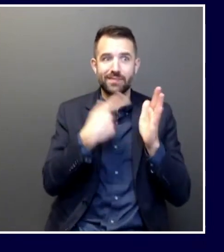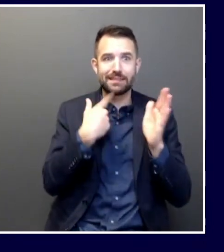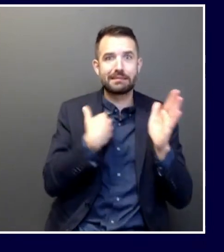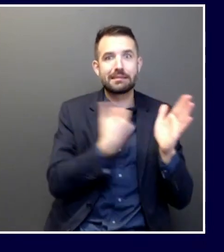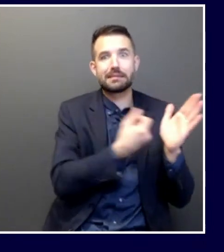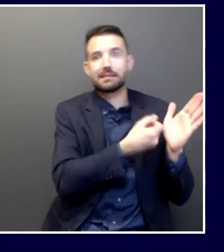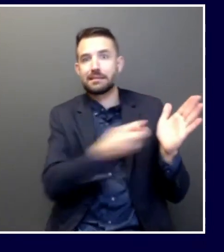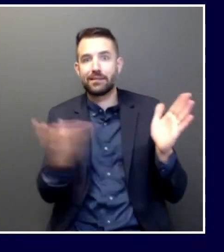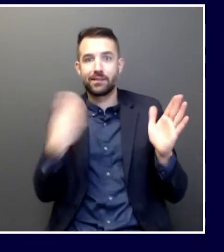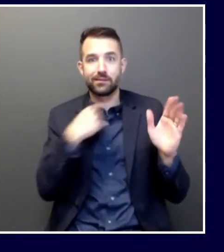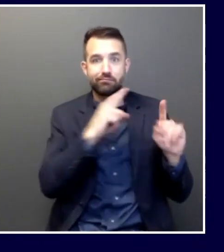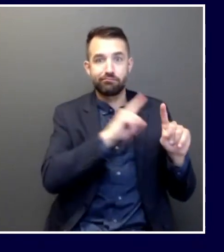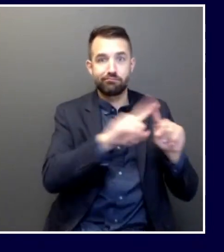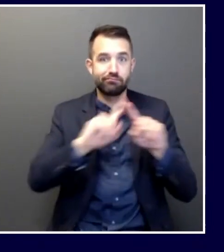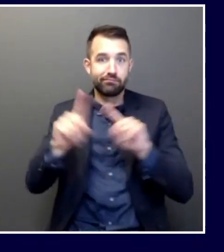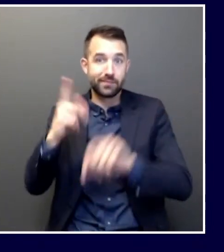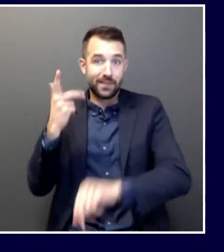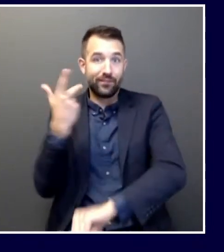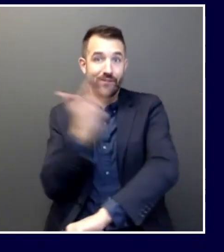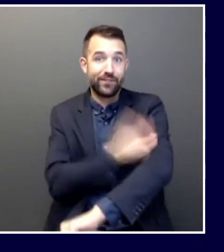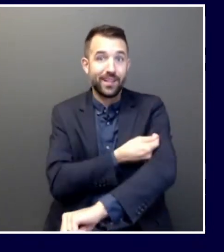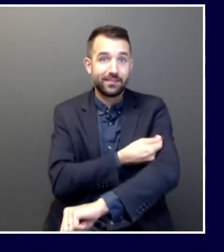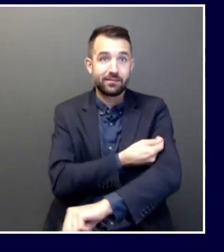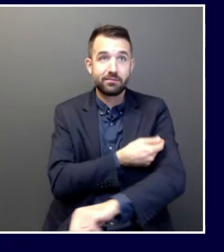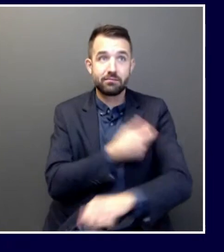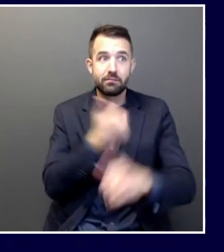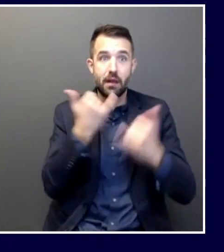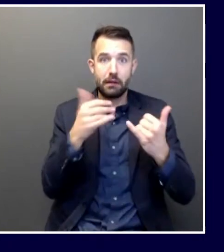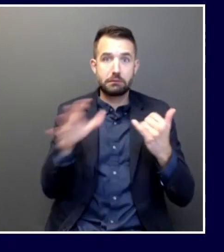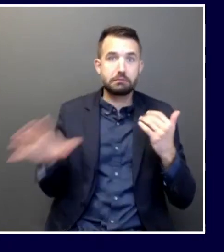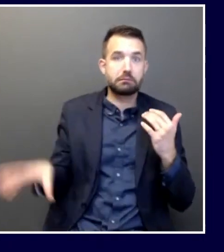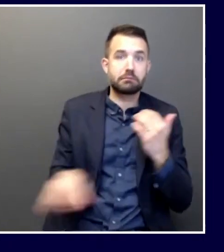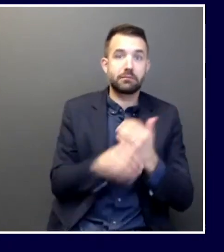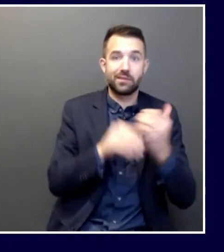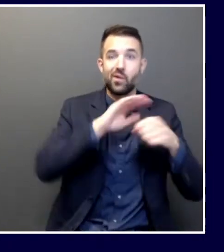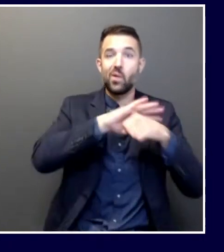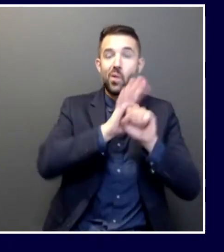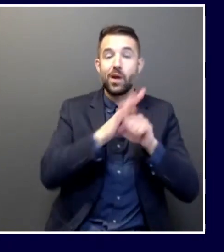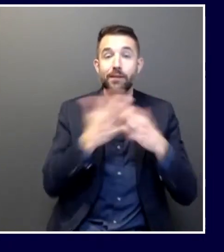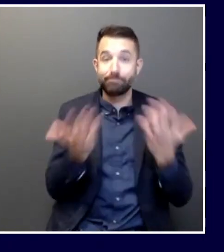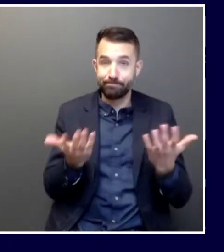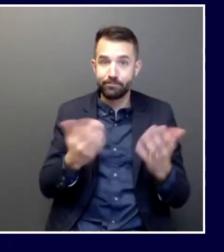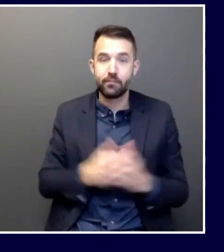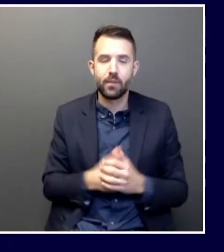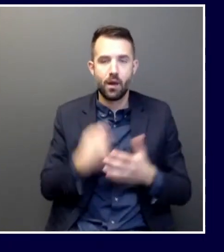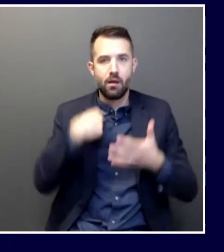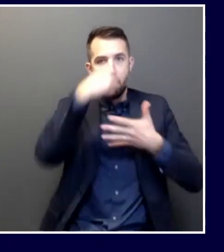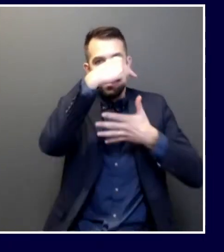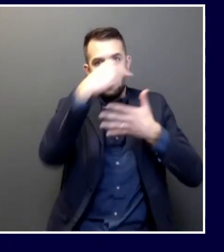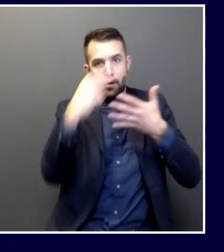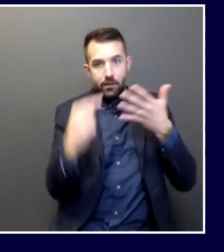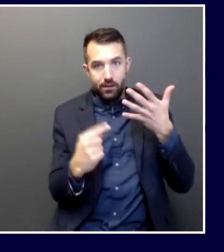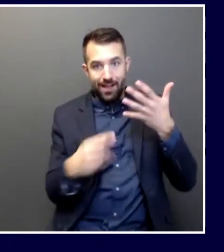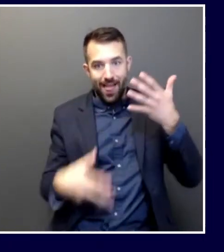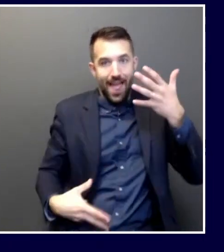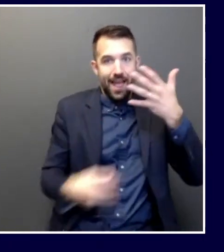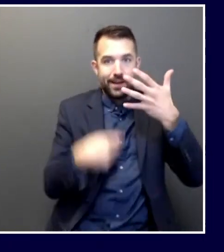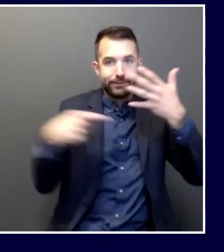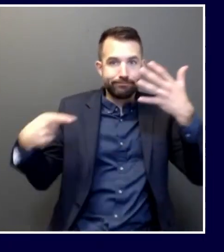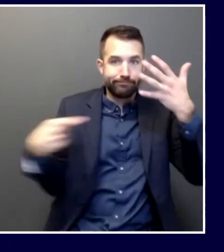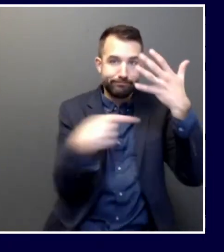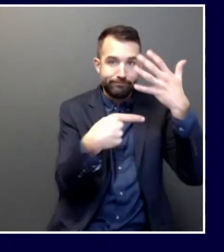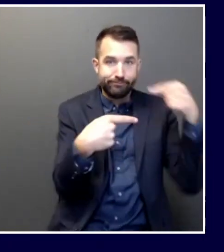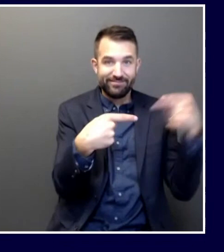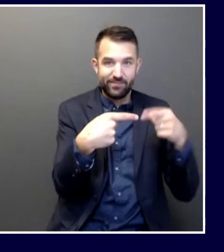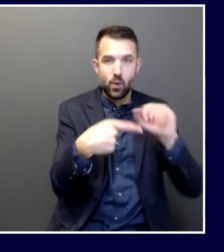for healthcare workers. And what that means in practicality is that at the end of this month, we'll do our final monthly